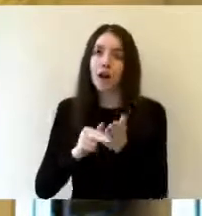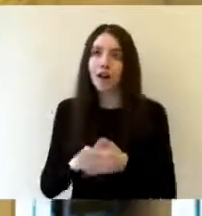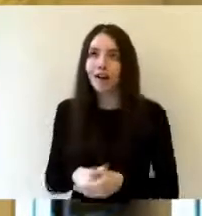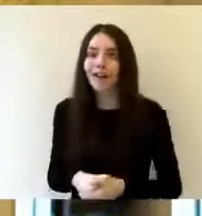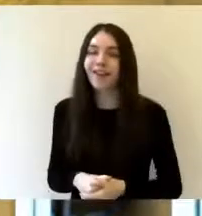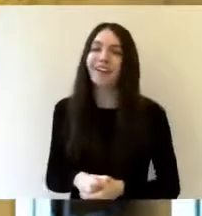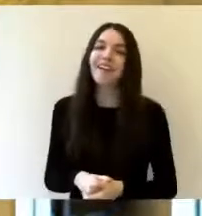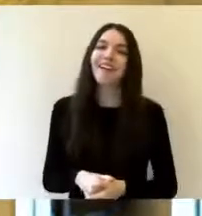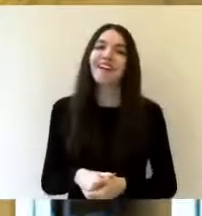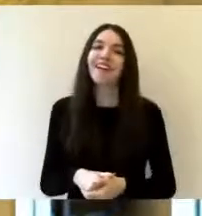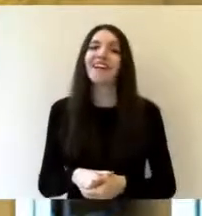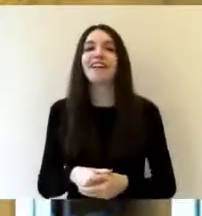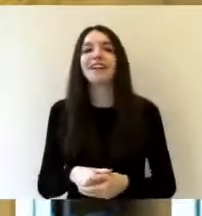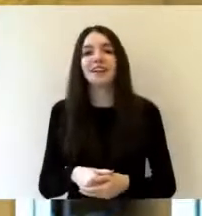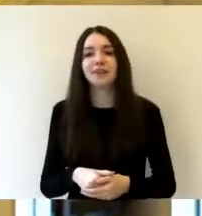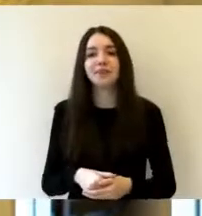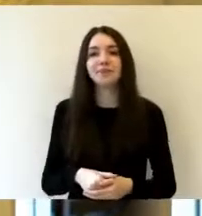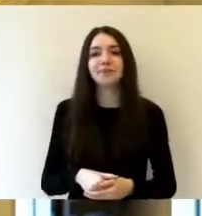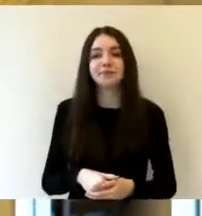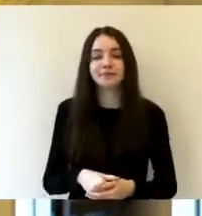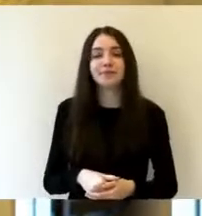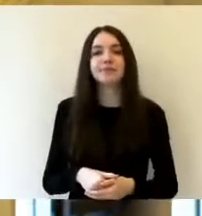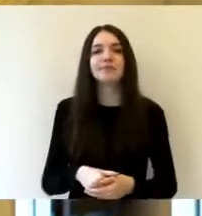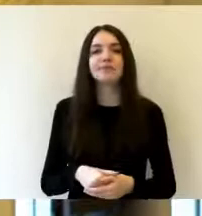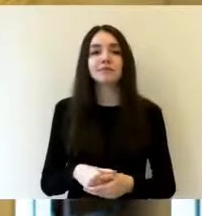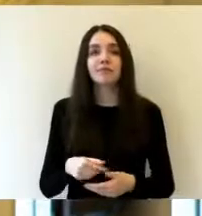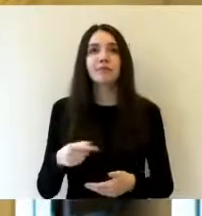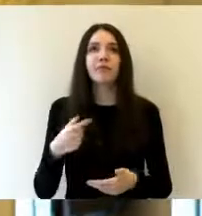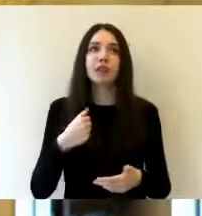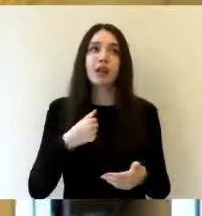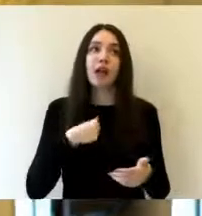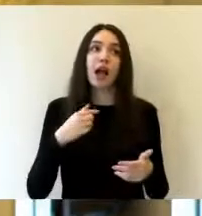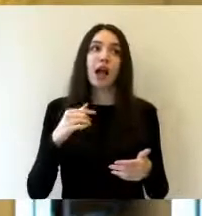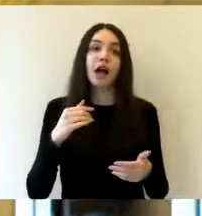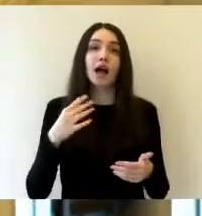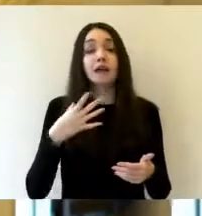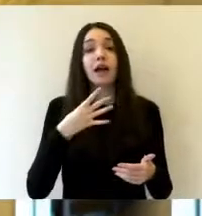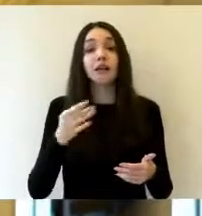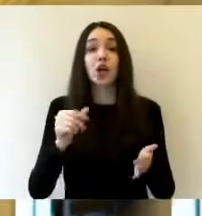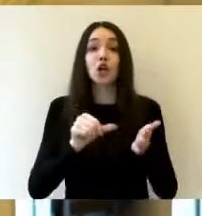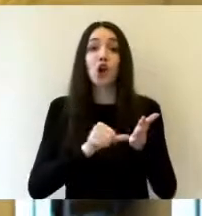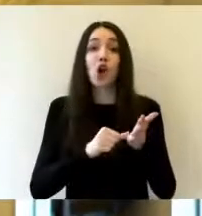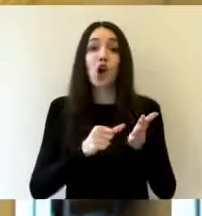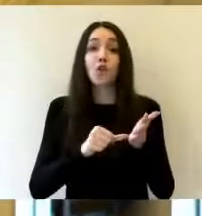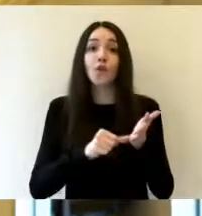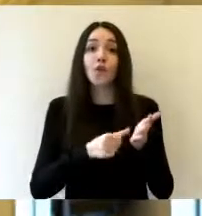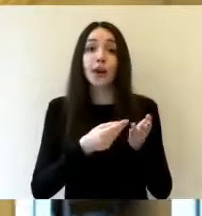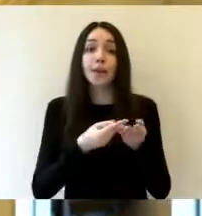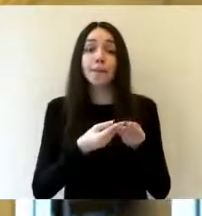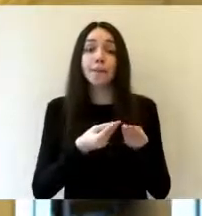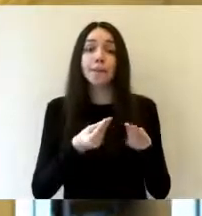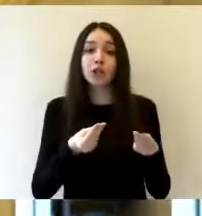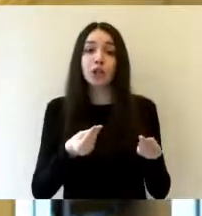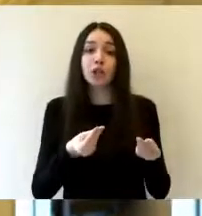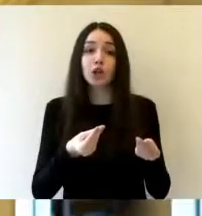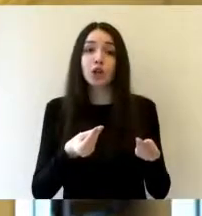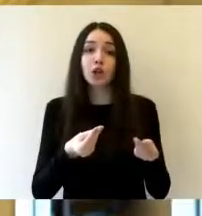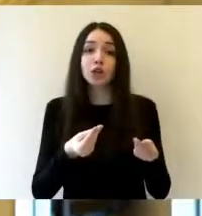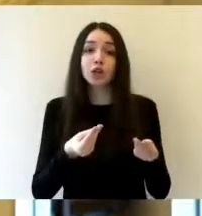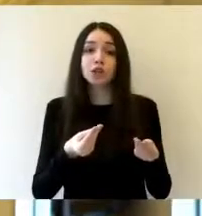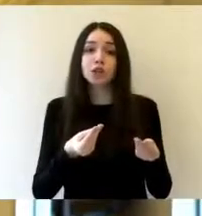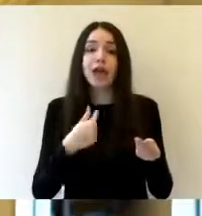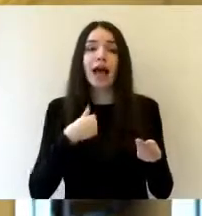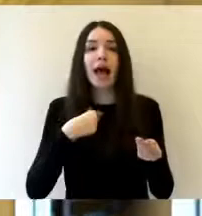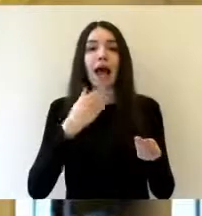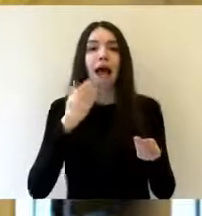I think that probably marble, and I do like carving things where, you know, some of the pieces, also because I know stuff about them. Like, I